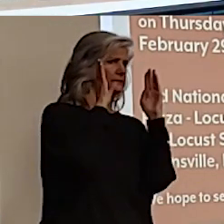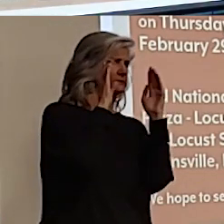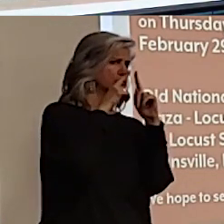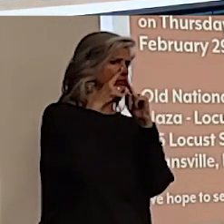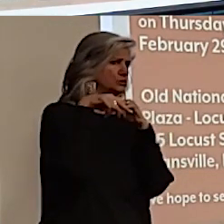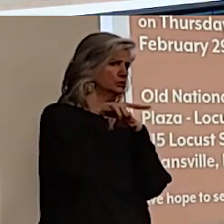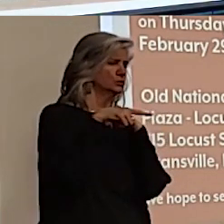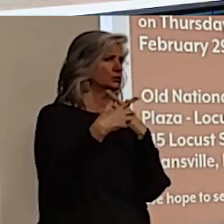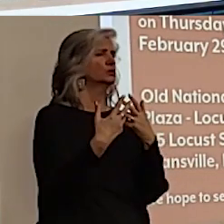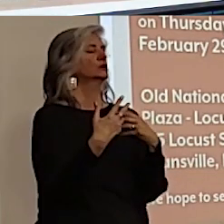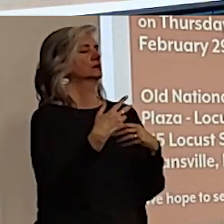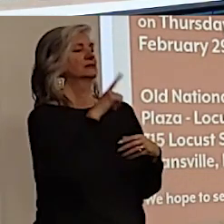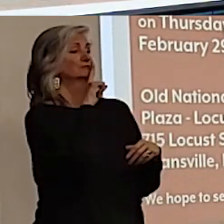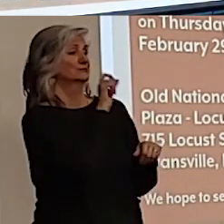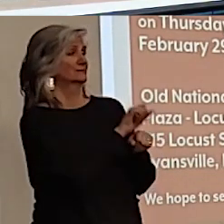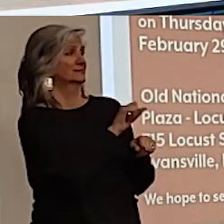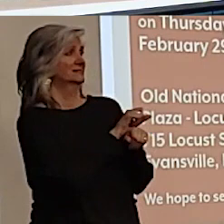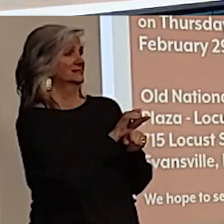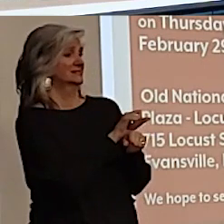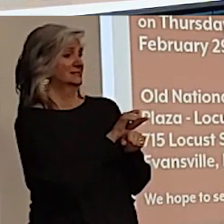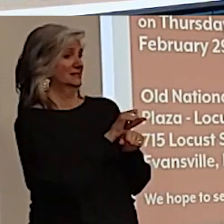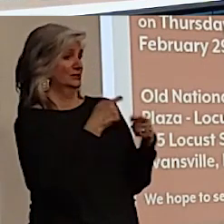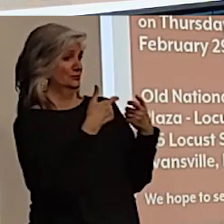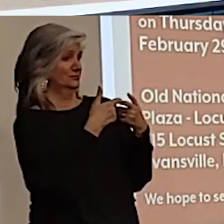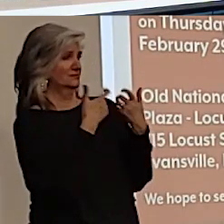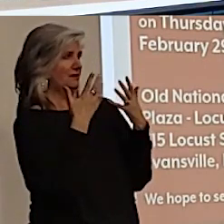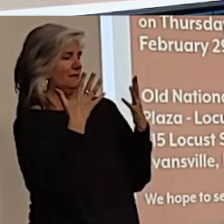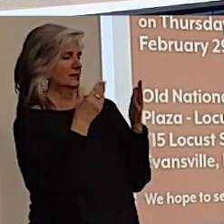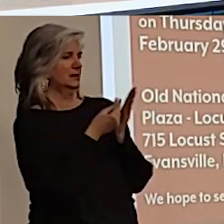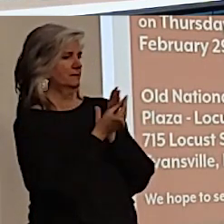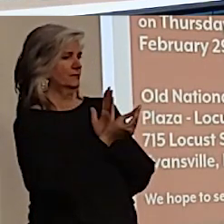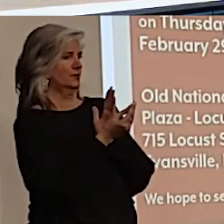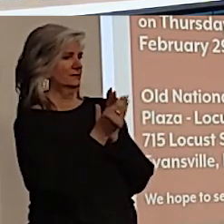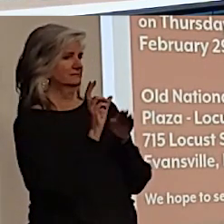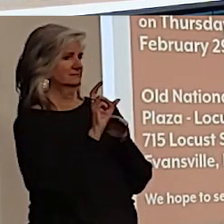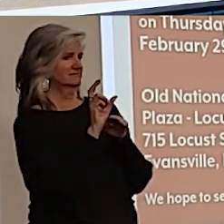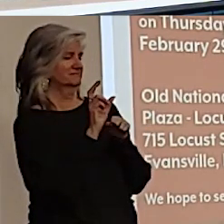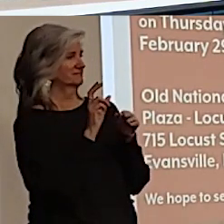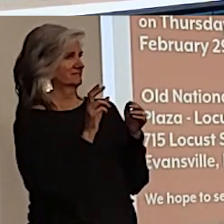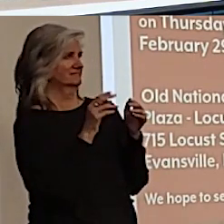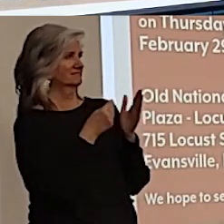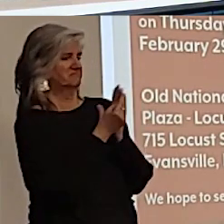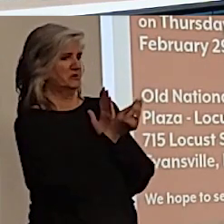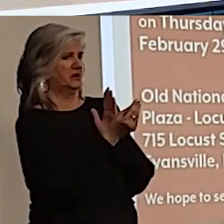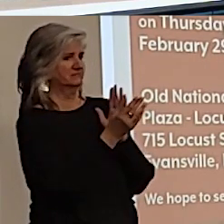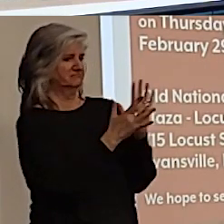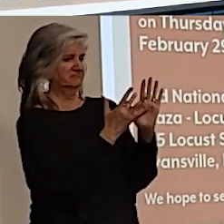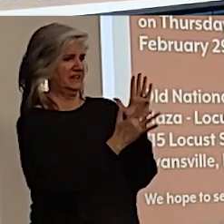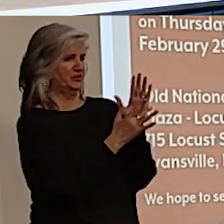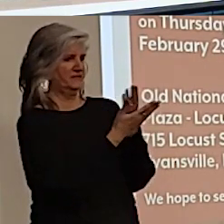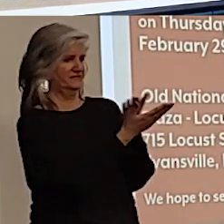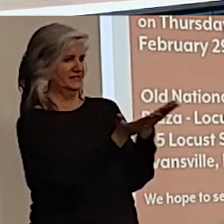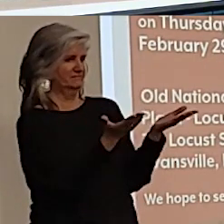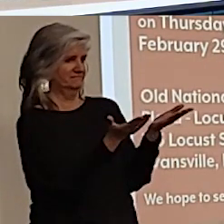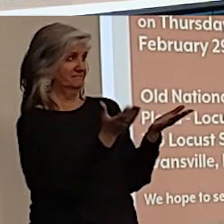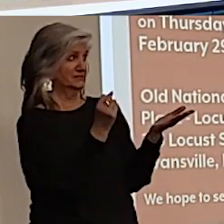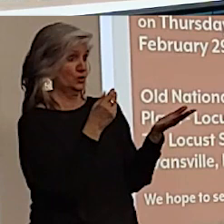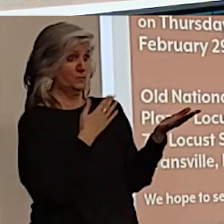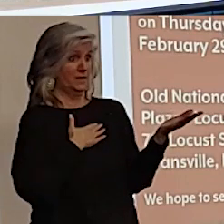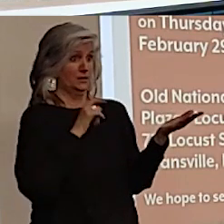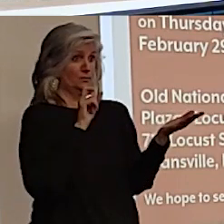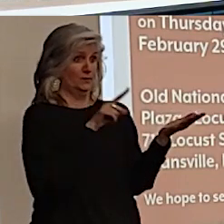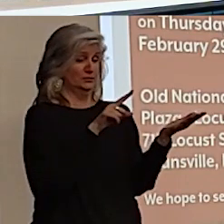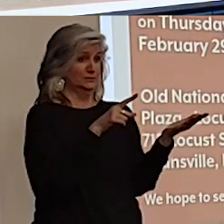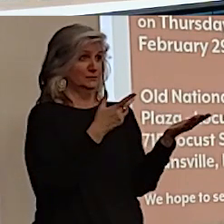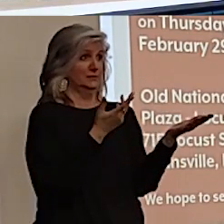guys. When in fact, the utilities had already bought them off. They were already bought and paid for. And so my question